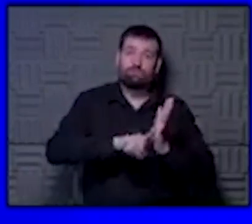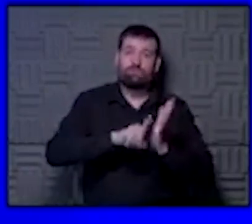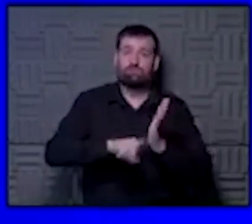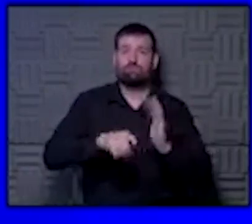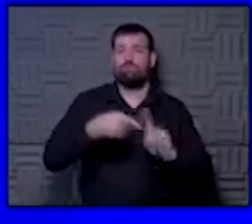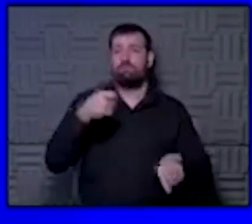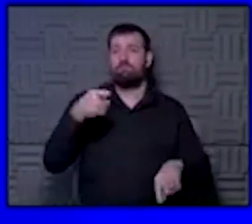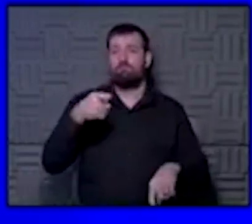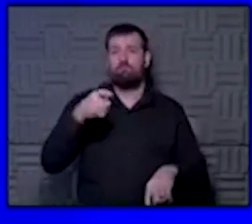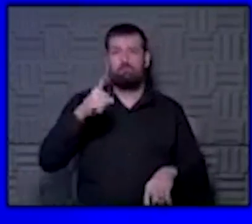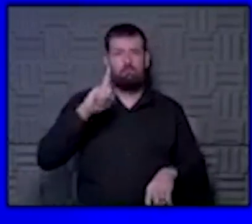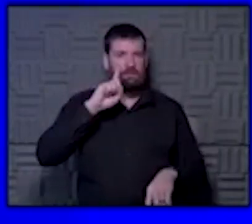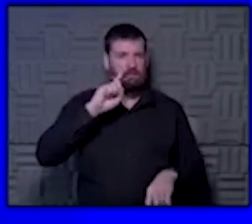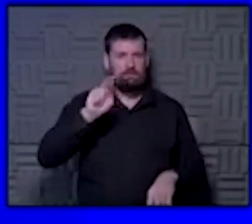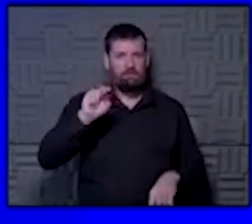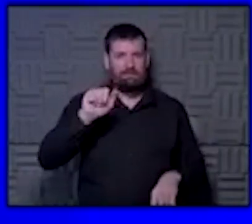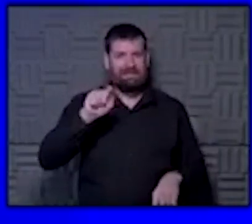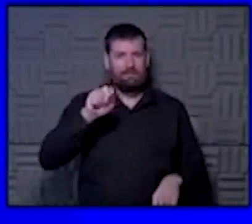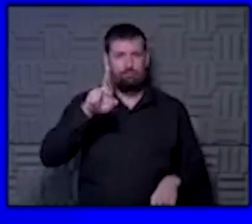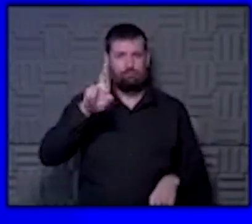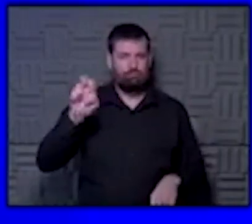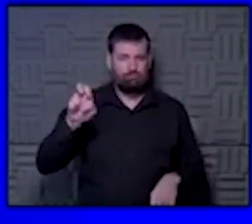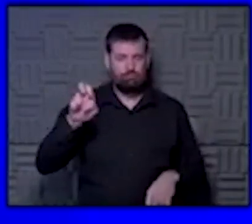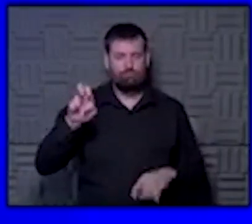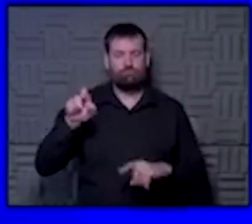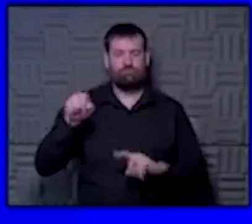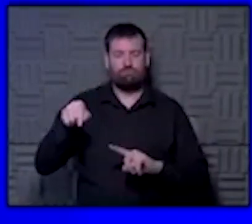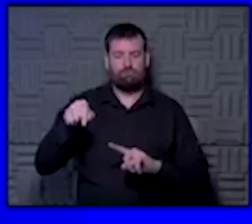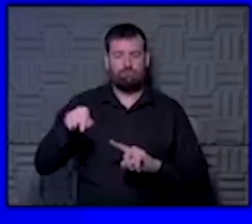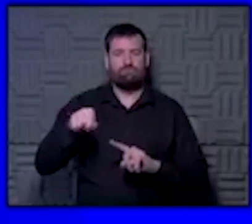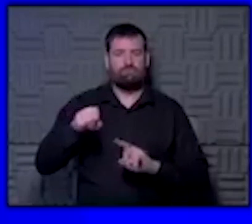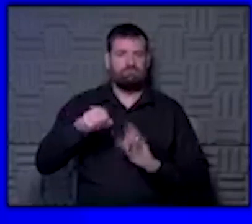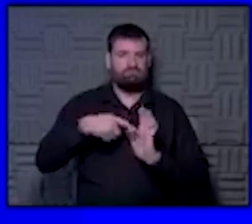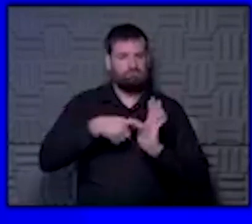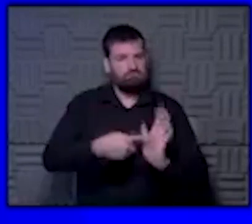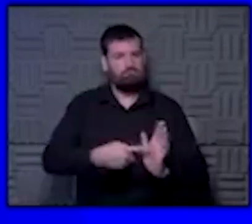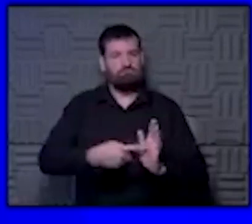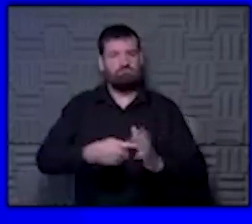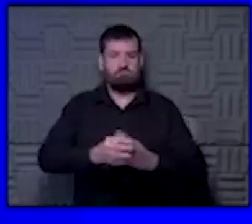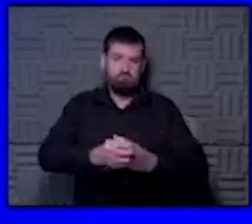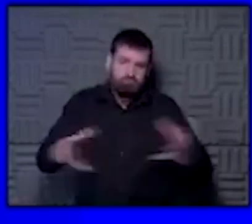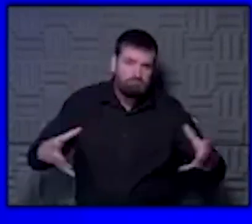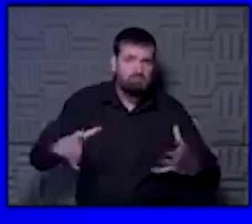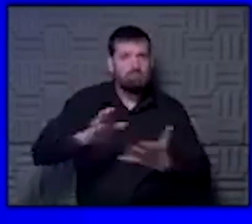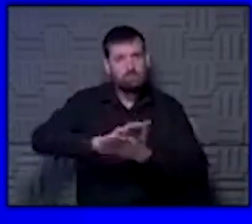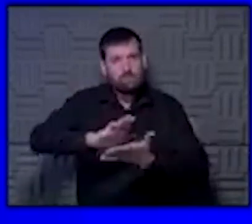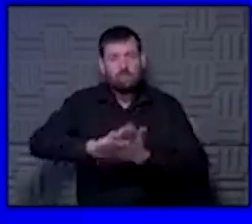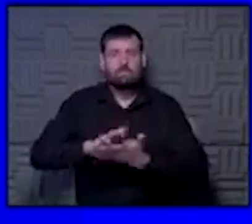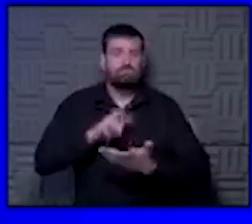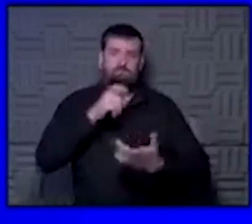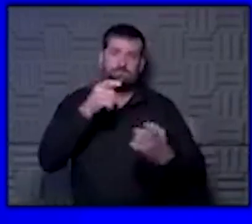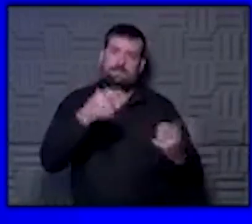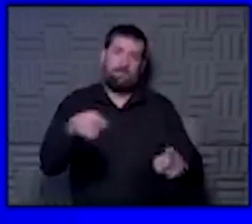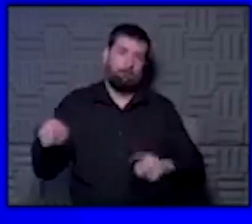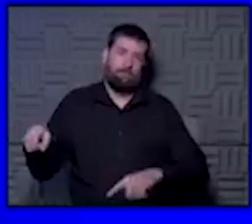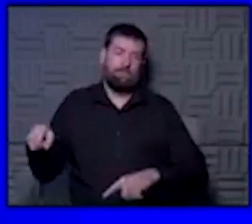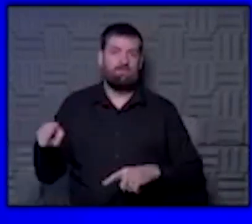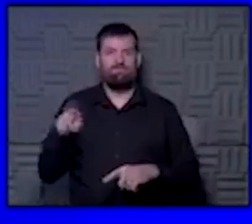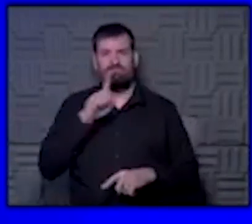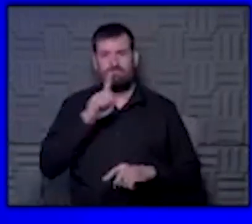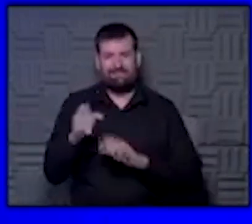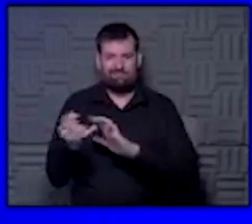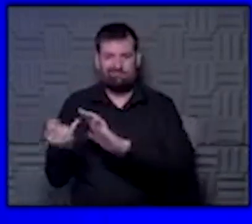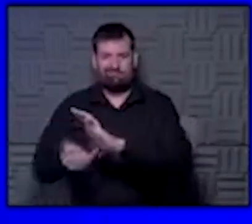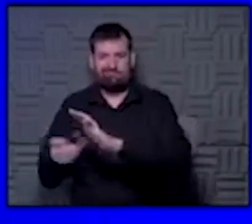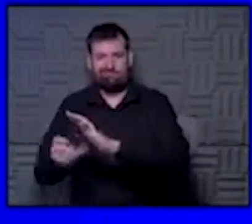from, I think it was in Nature, but showing that really outbreaks in schools don't really happen. And if they are, they're pretty